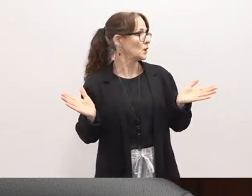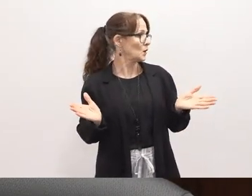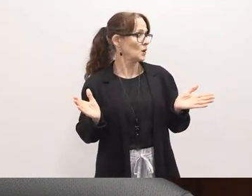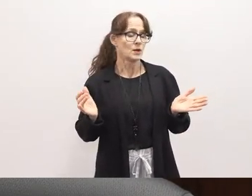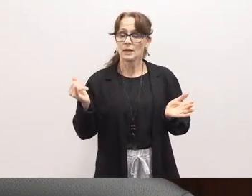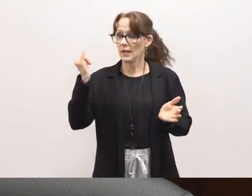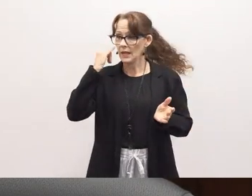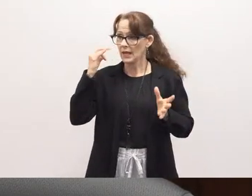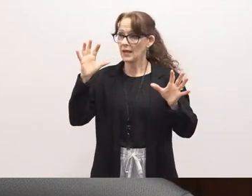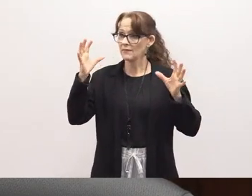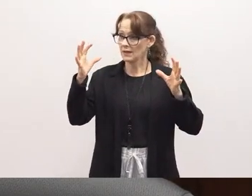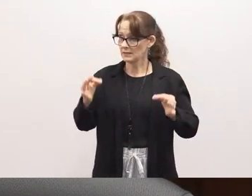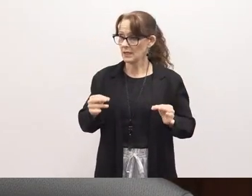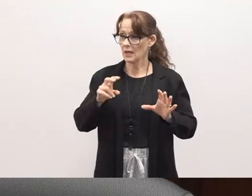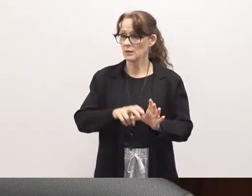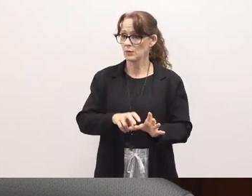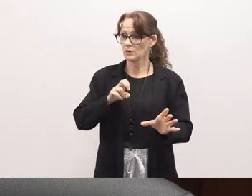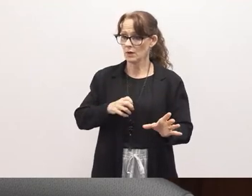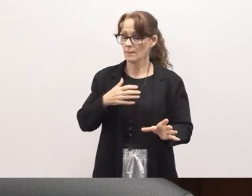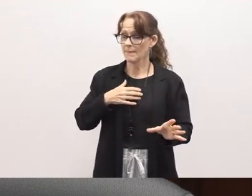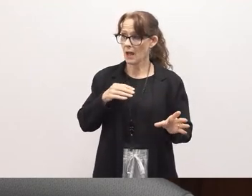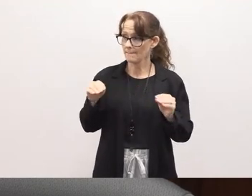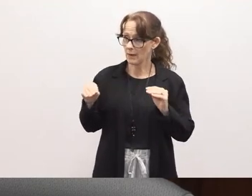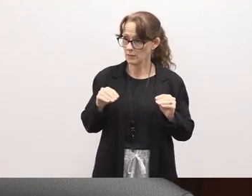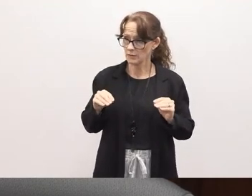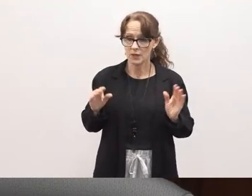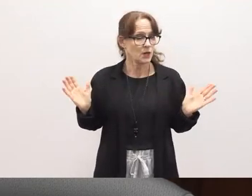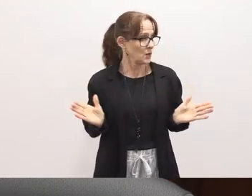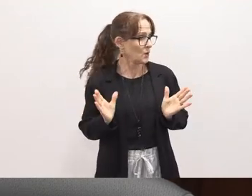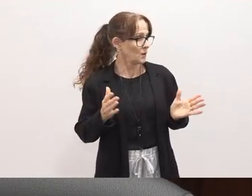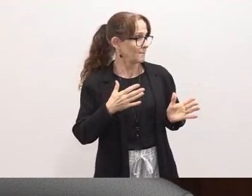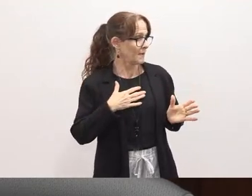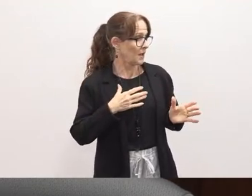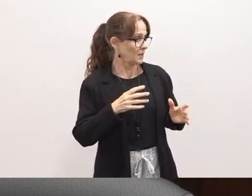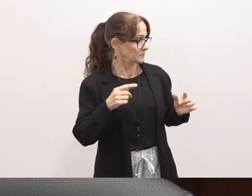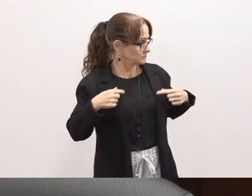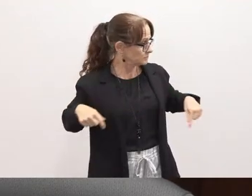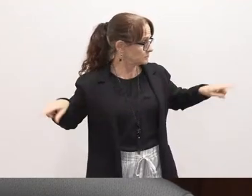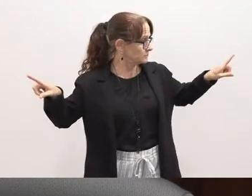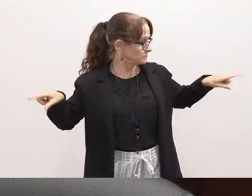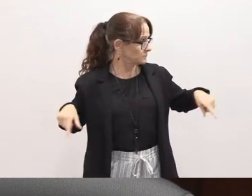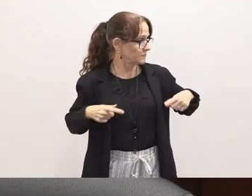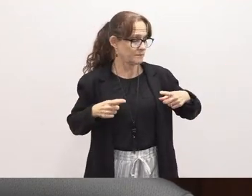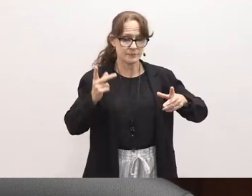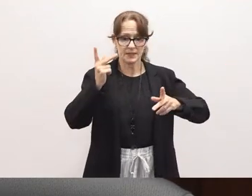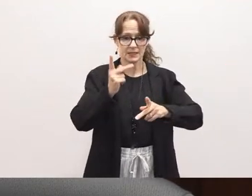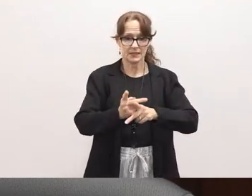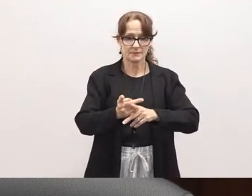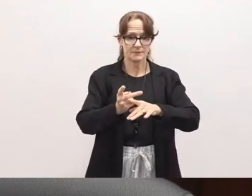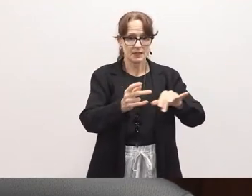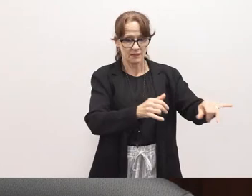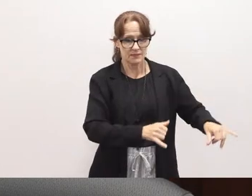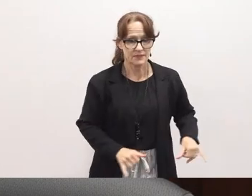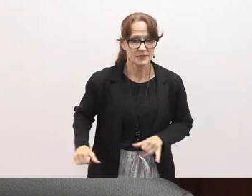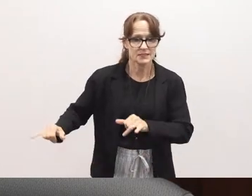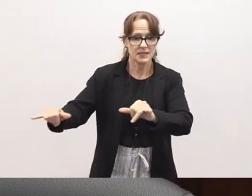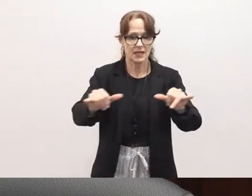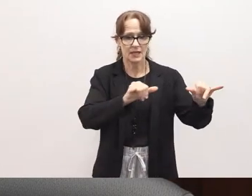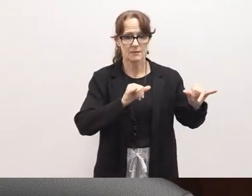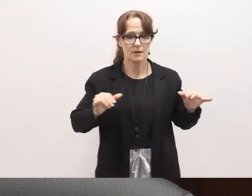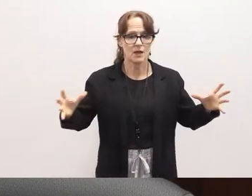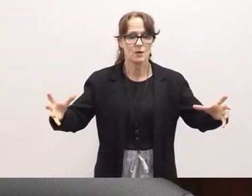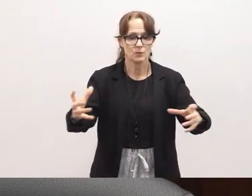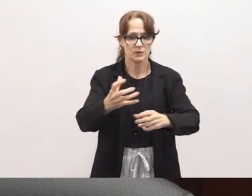I decide to withdraw my motion, I would urge my colleagues to hold the same standard on